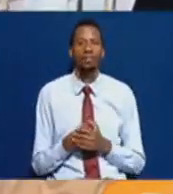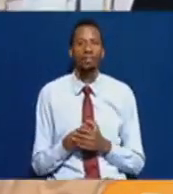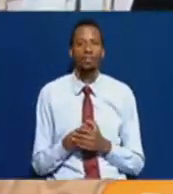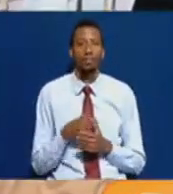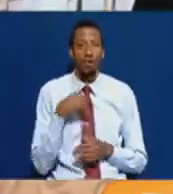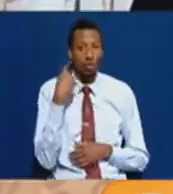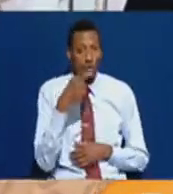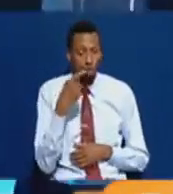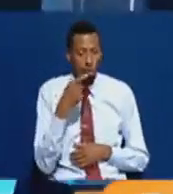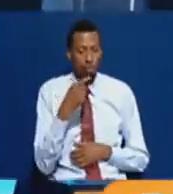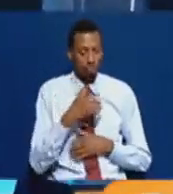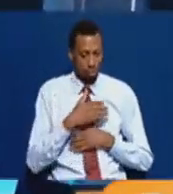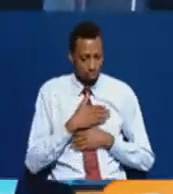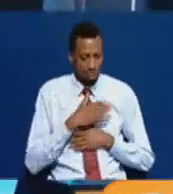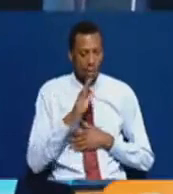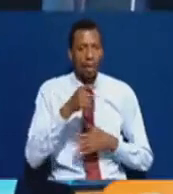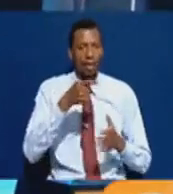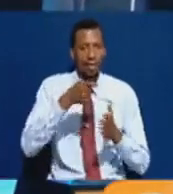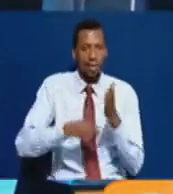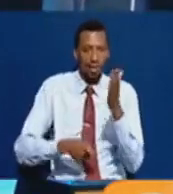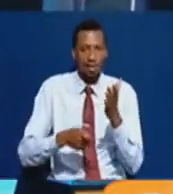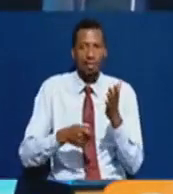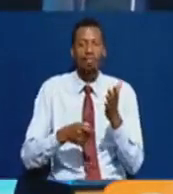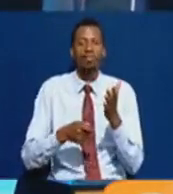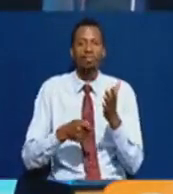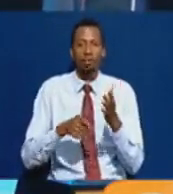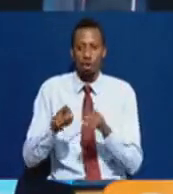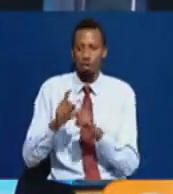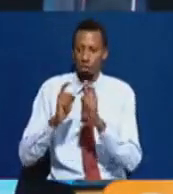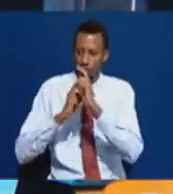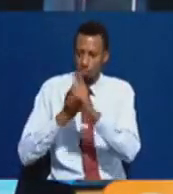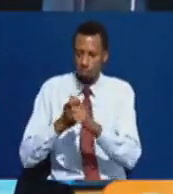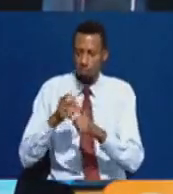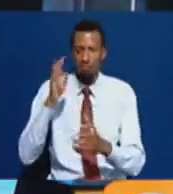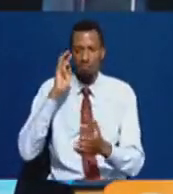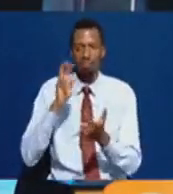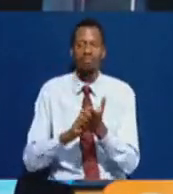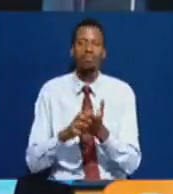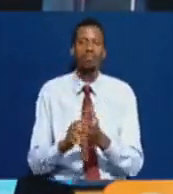tax obligations were also awarded and recognized. Chemutai Goin, Citizen TV.